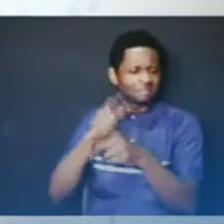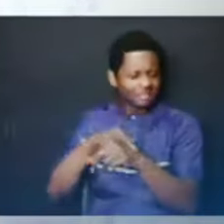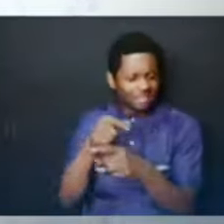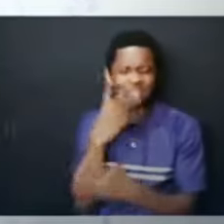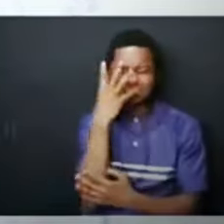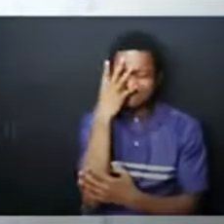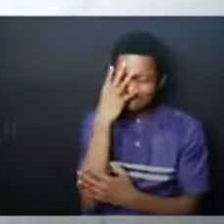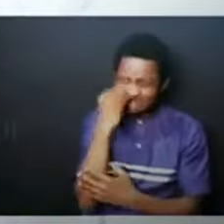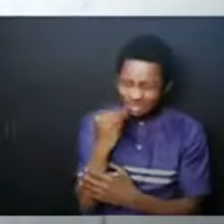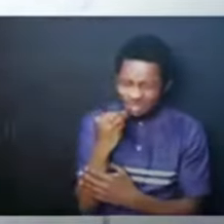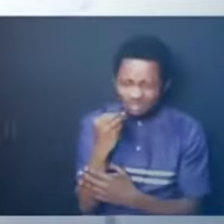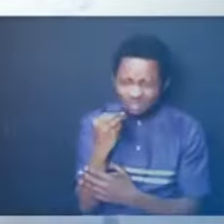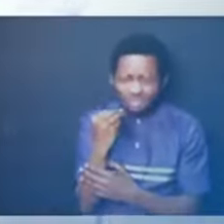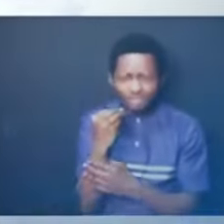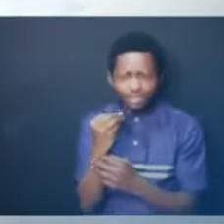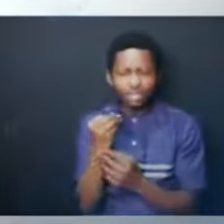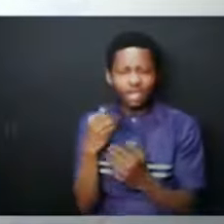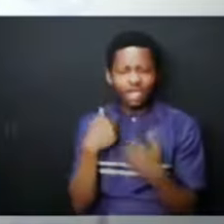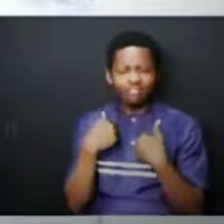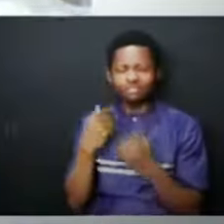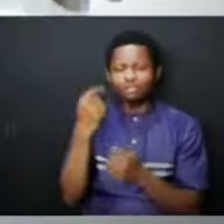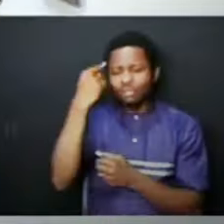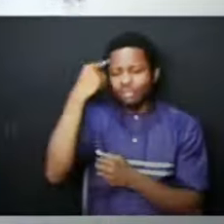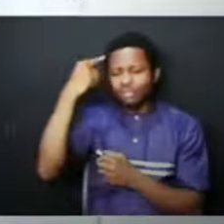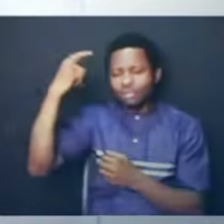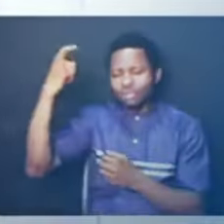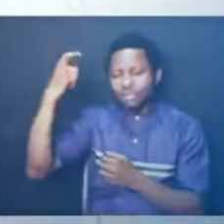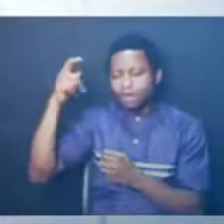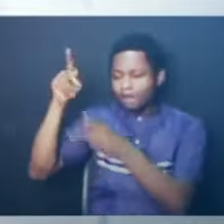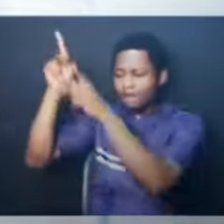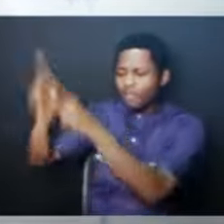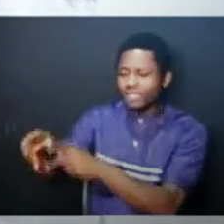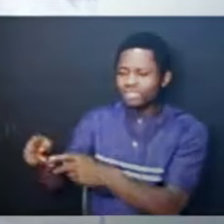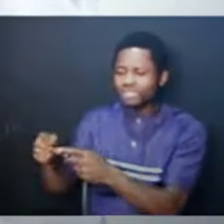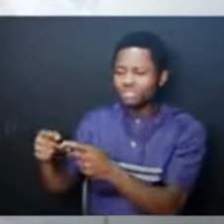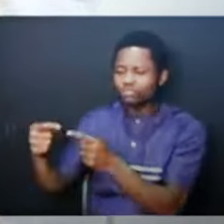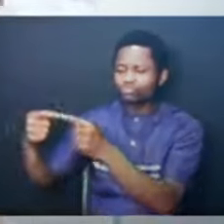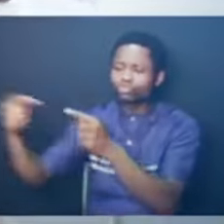grudge against is fighting with him.